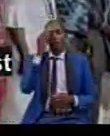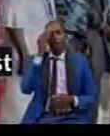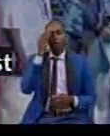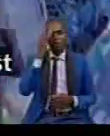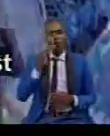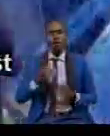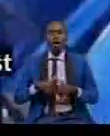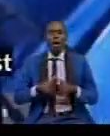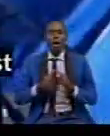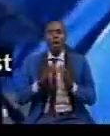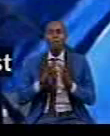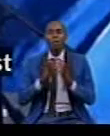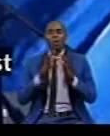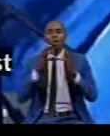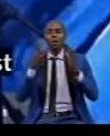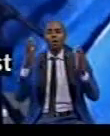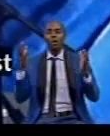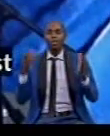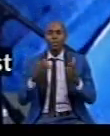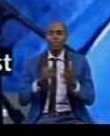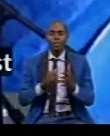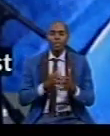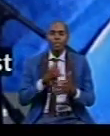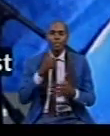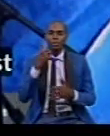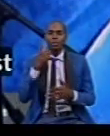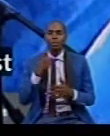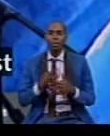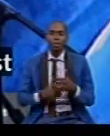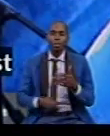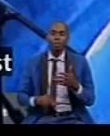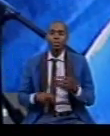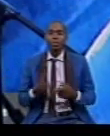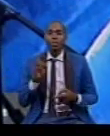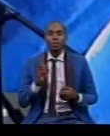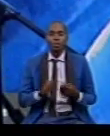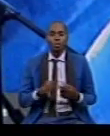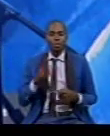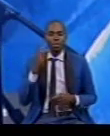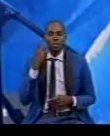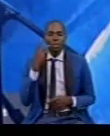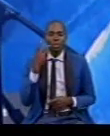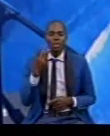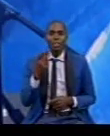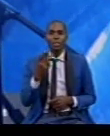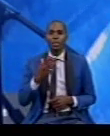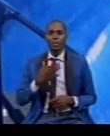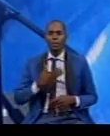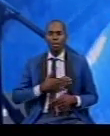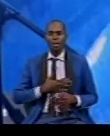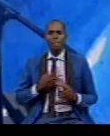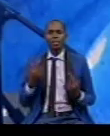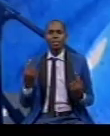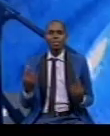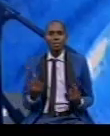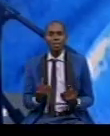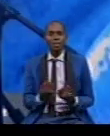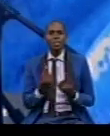chapter 1. In Luke chapter 1, reading from verse 31, and behold, thou